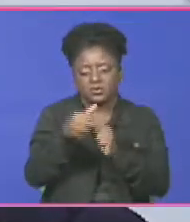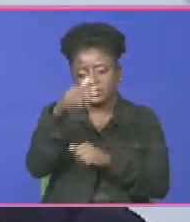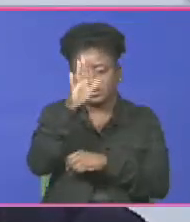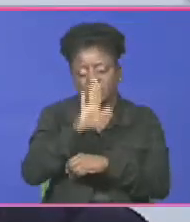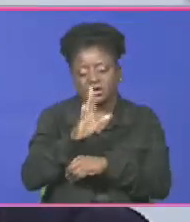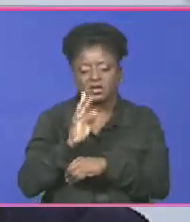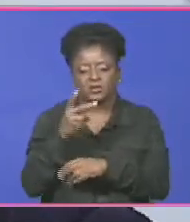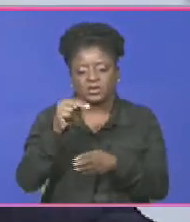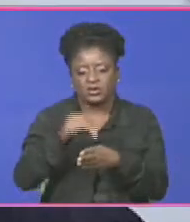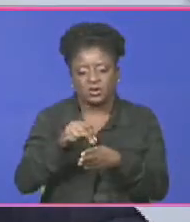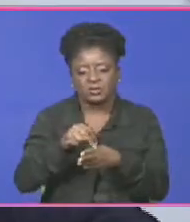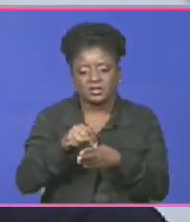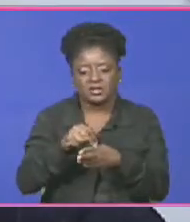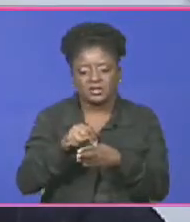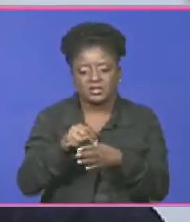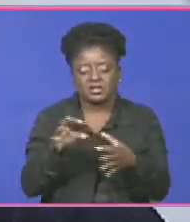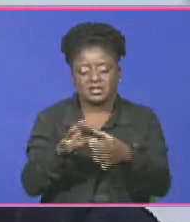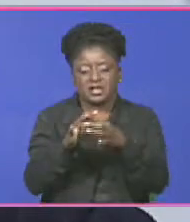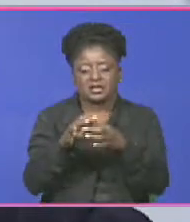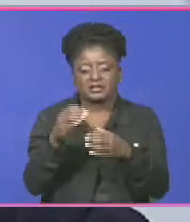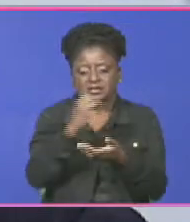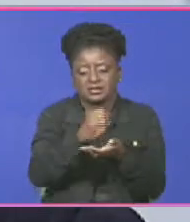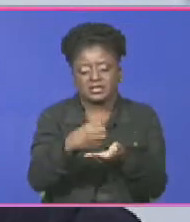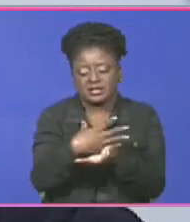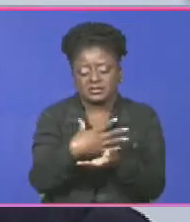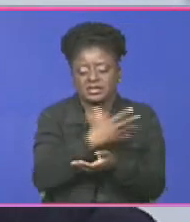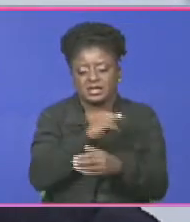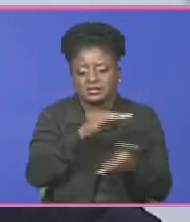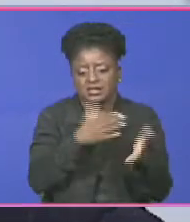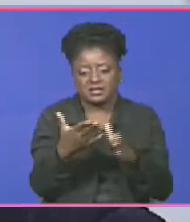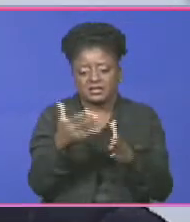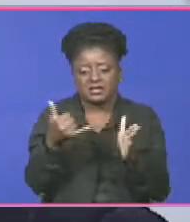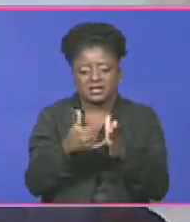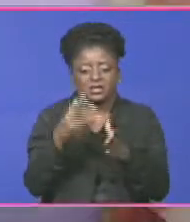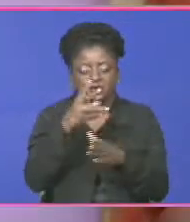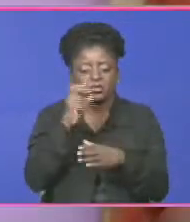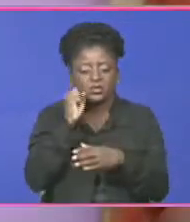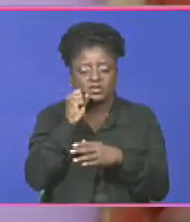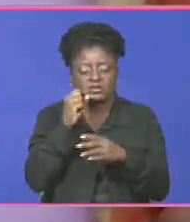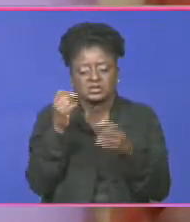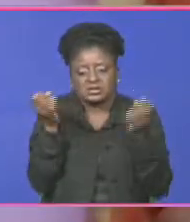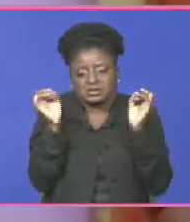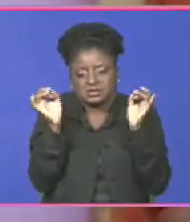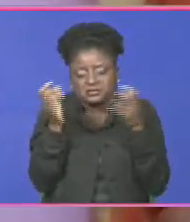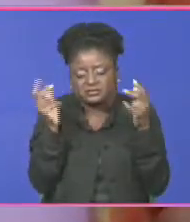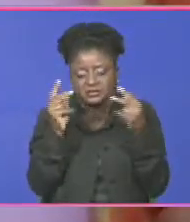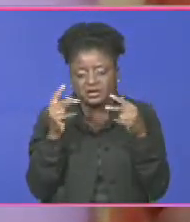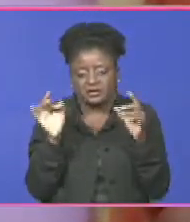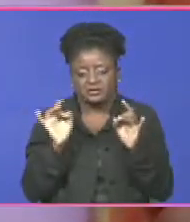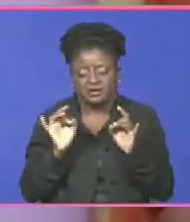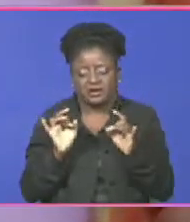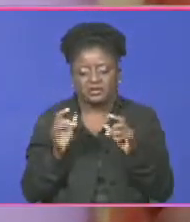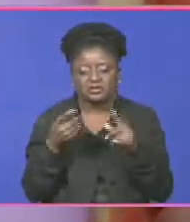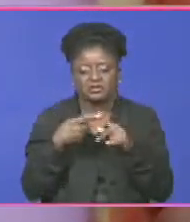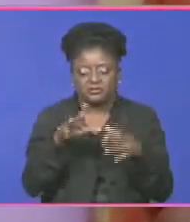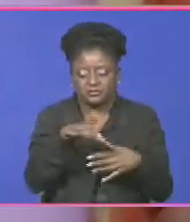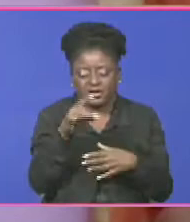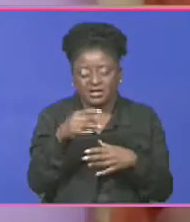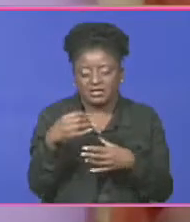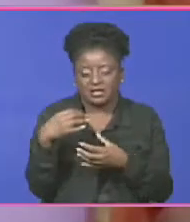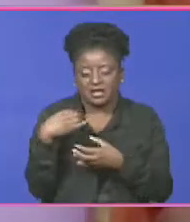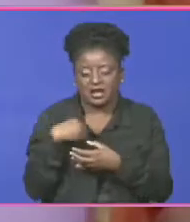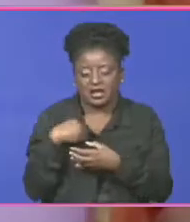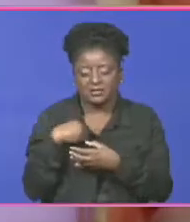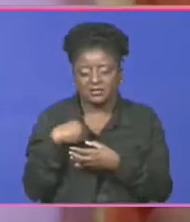We normally connect cancer and death. So it was terrifying to find a lump. It was an uphill battle for 9-year breast cancer